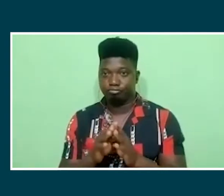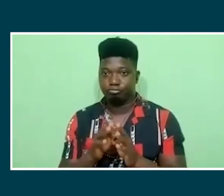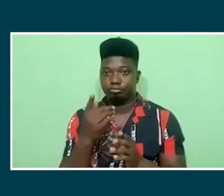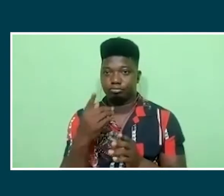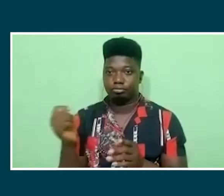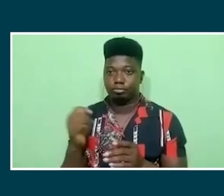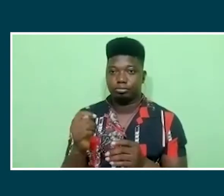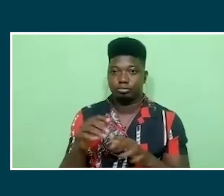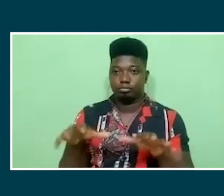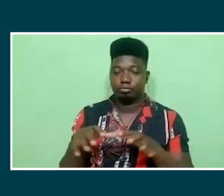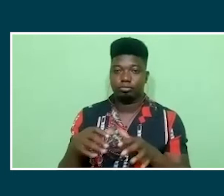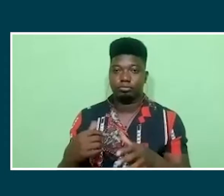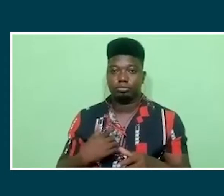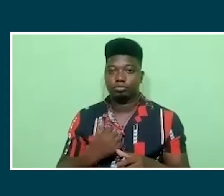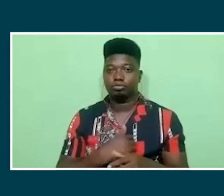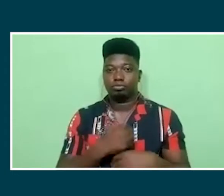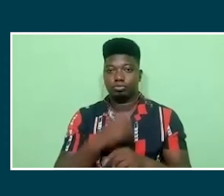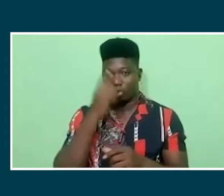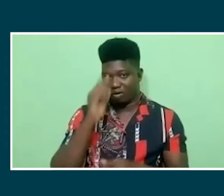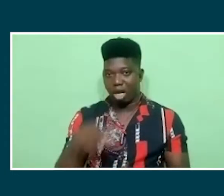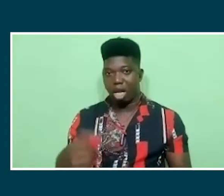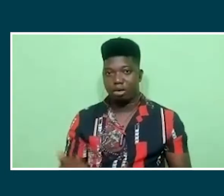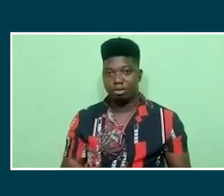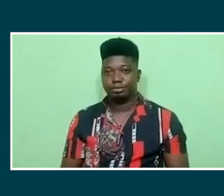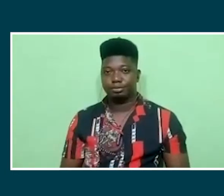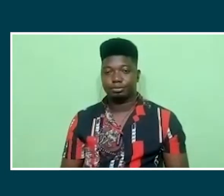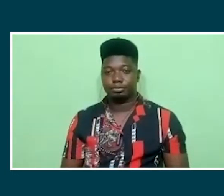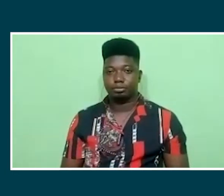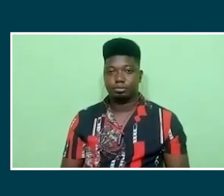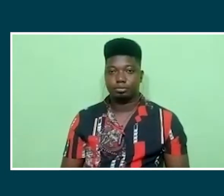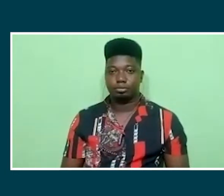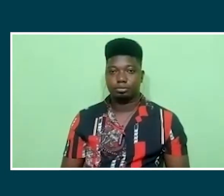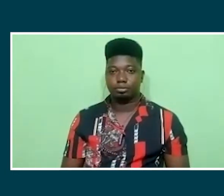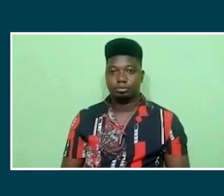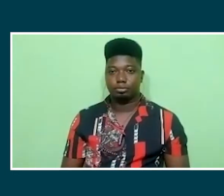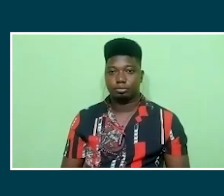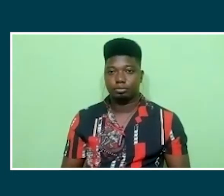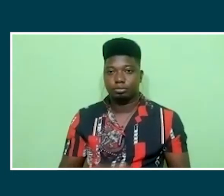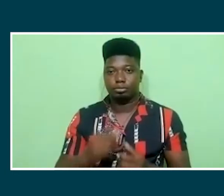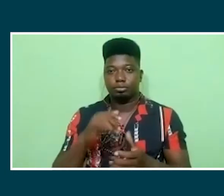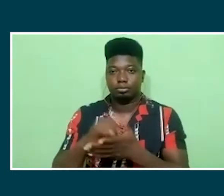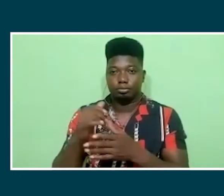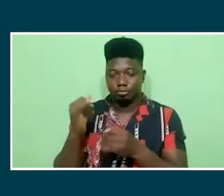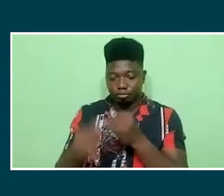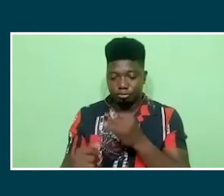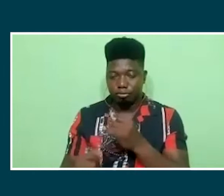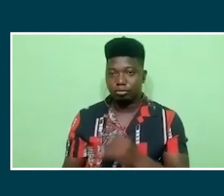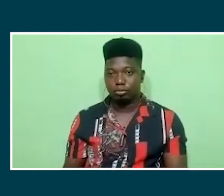for one another, Tim, Lachinga, Ben, any final thoughts on